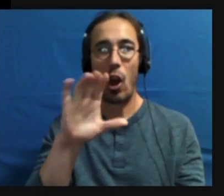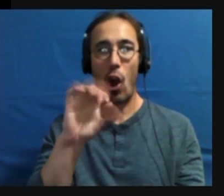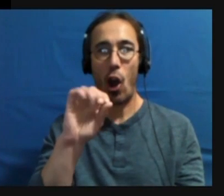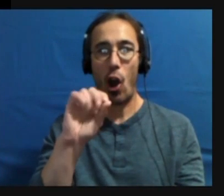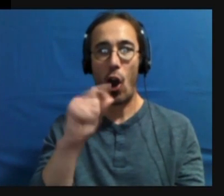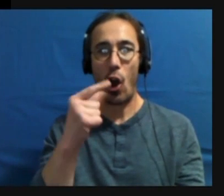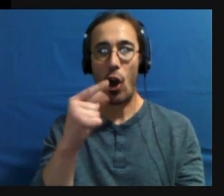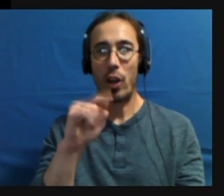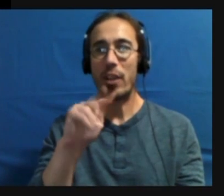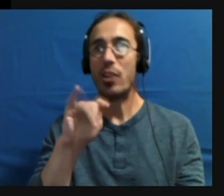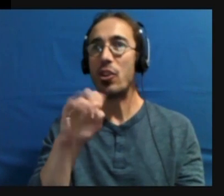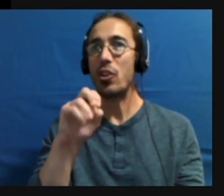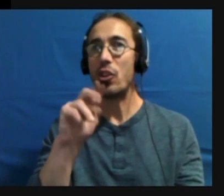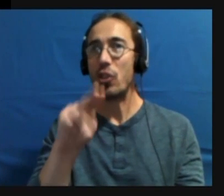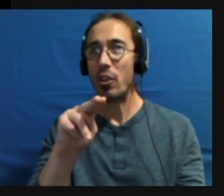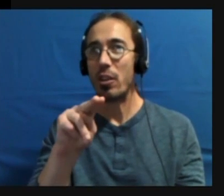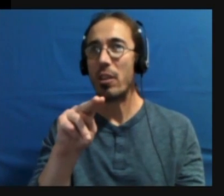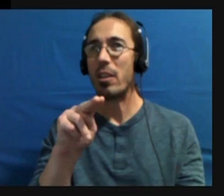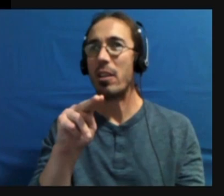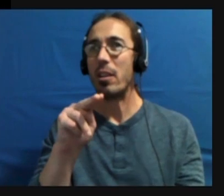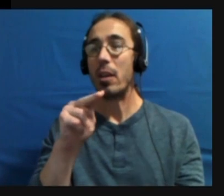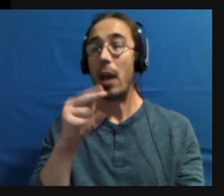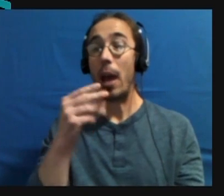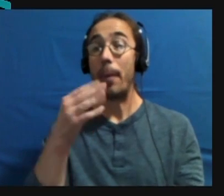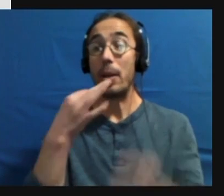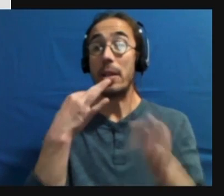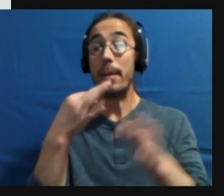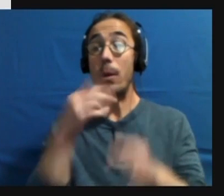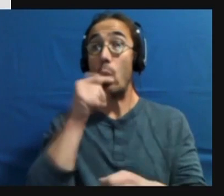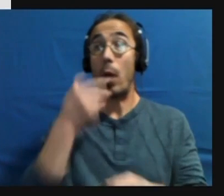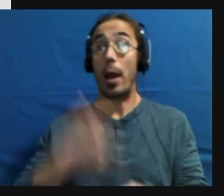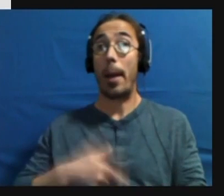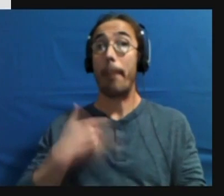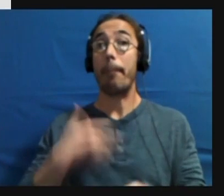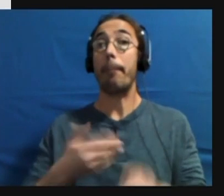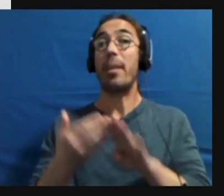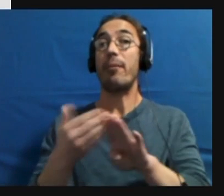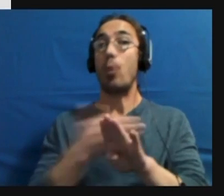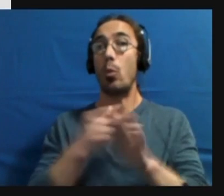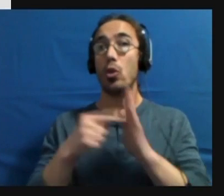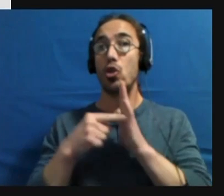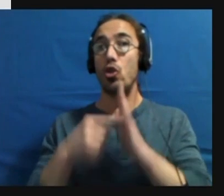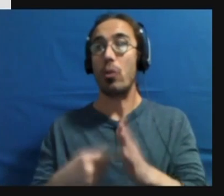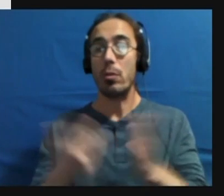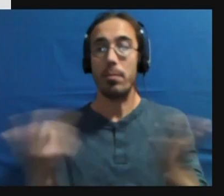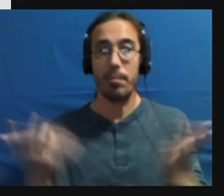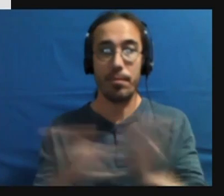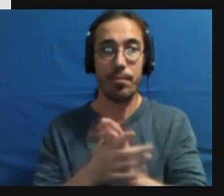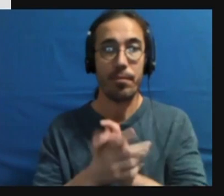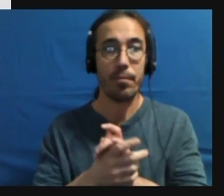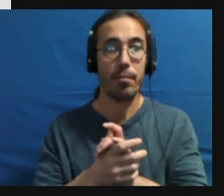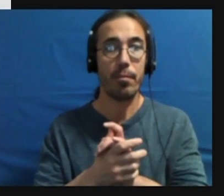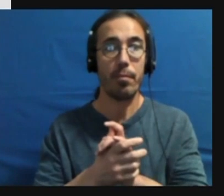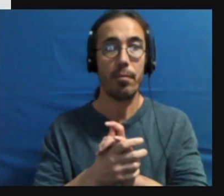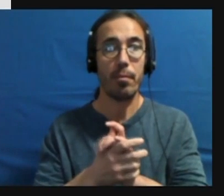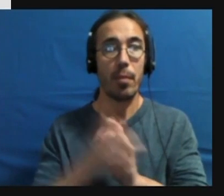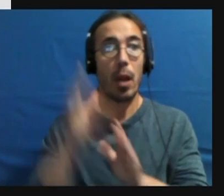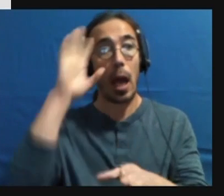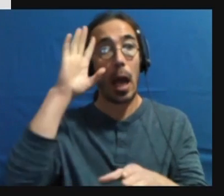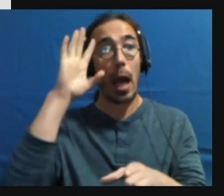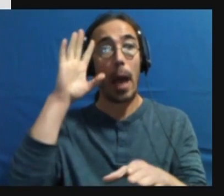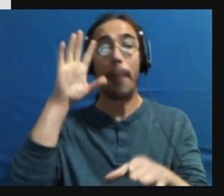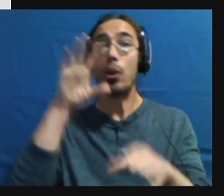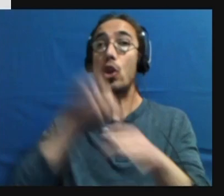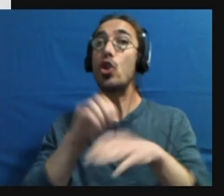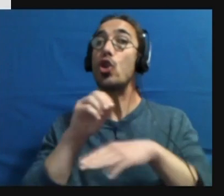A little bit about myself before we begin. Oops, sorry. Um, I am an autistic consultant.